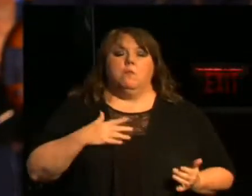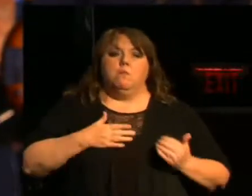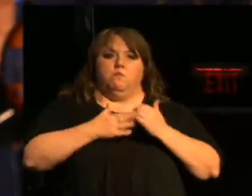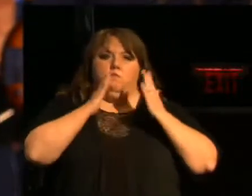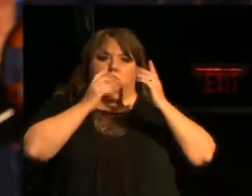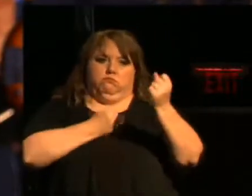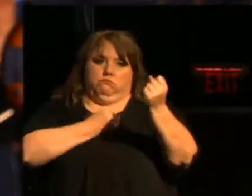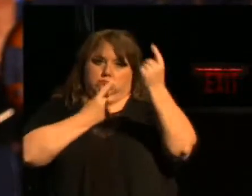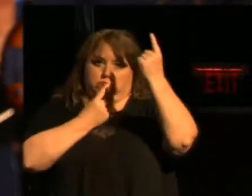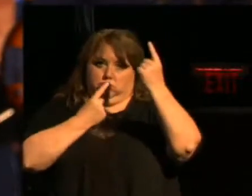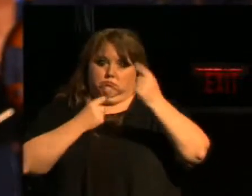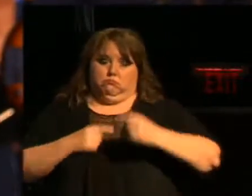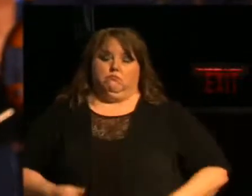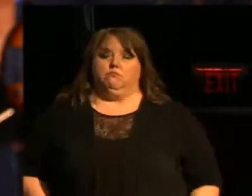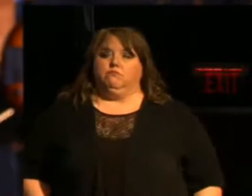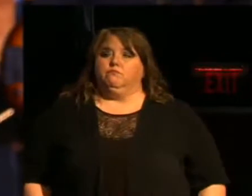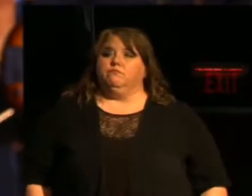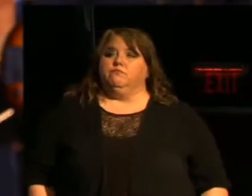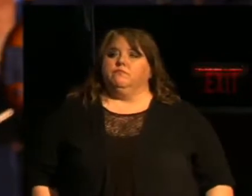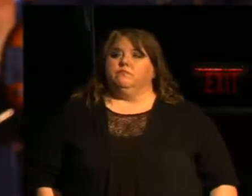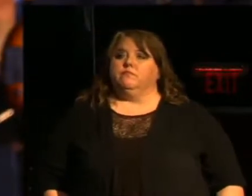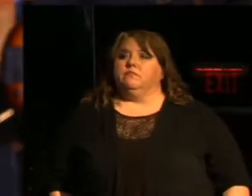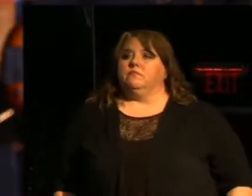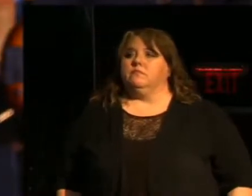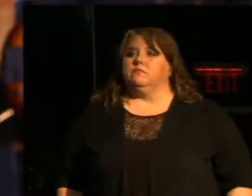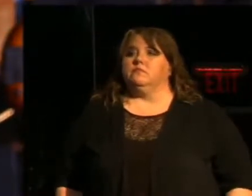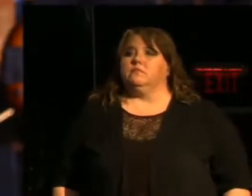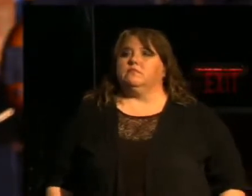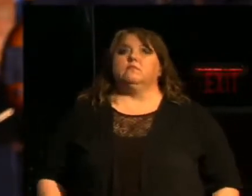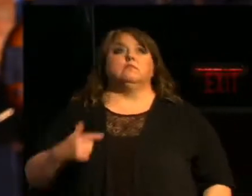for purple mount